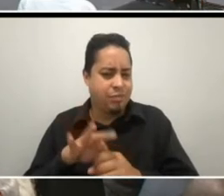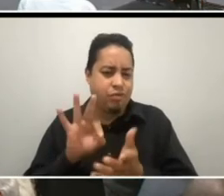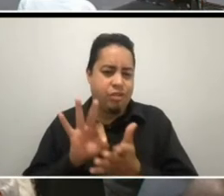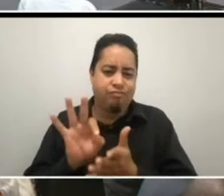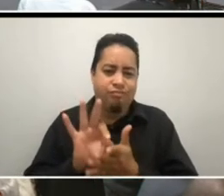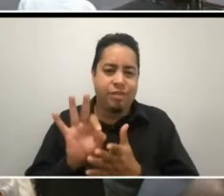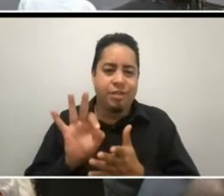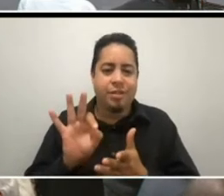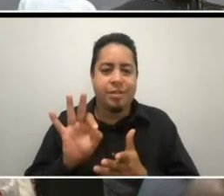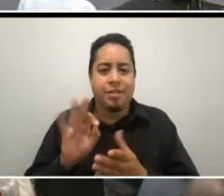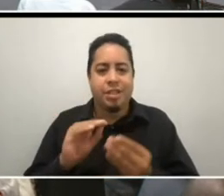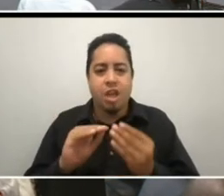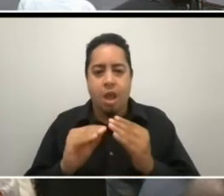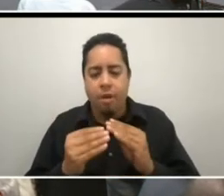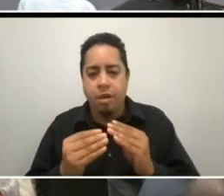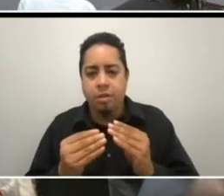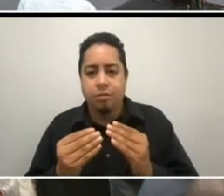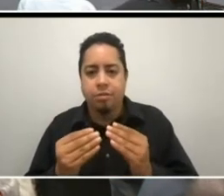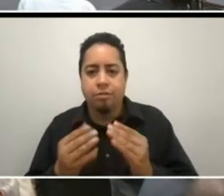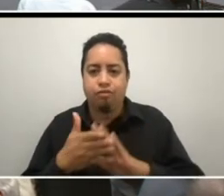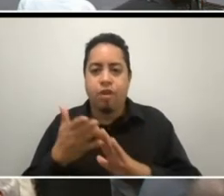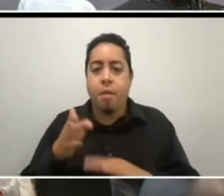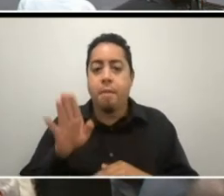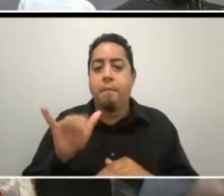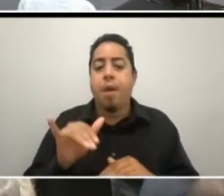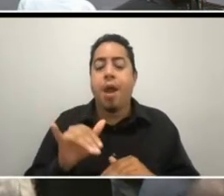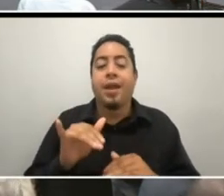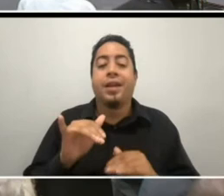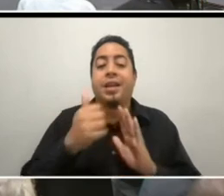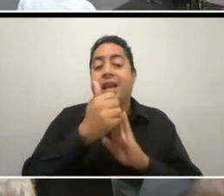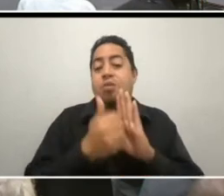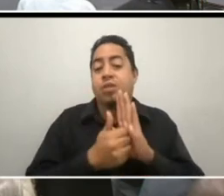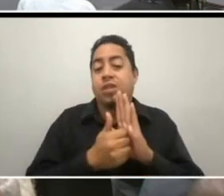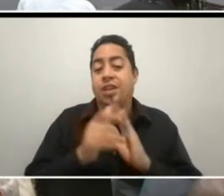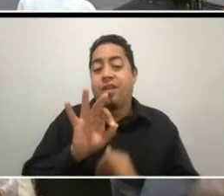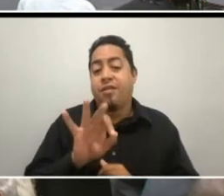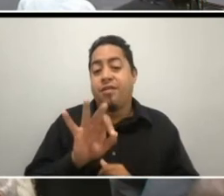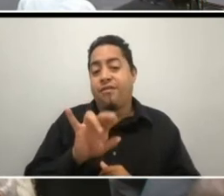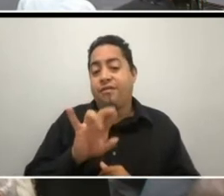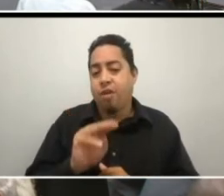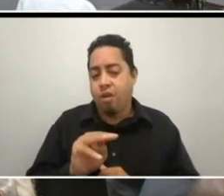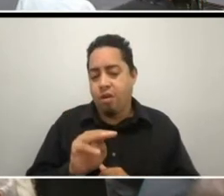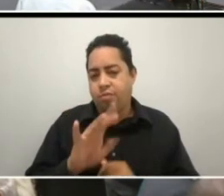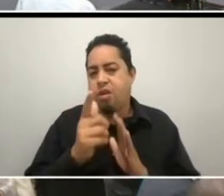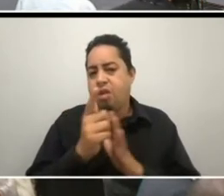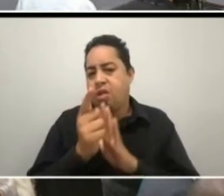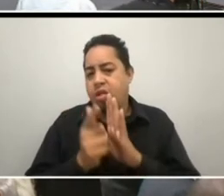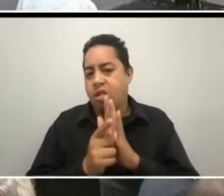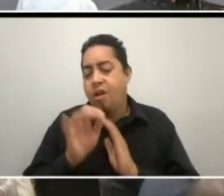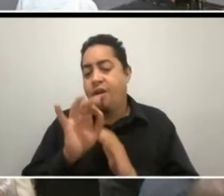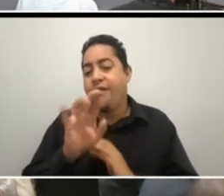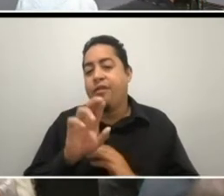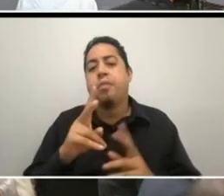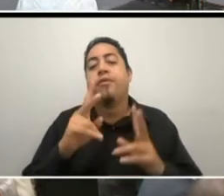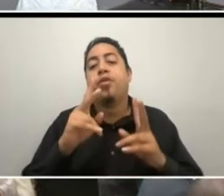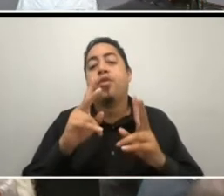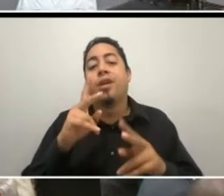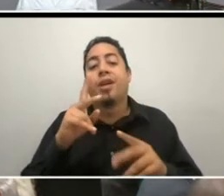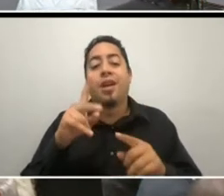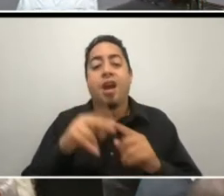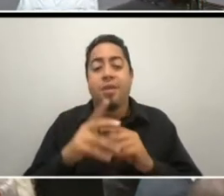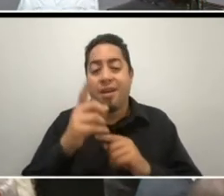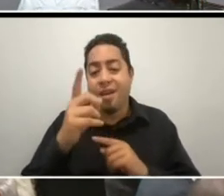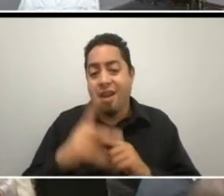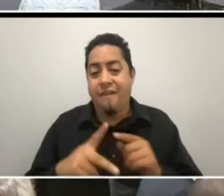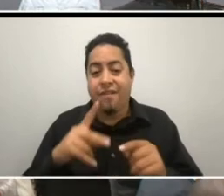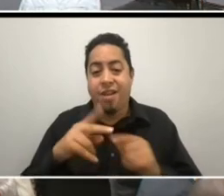by accounting firms, law firms, etc. And even if you cut them in half, cut them in half, and cut them in half again, it's